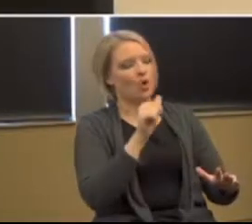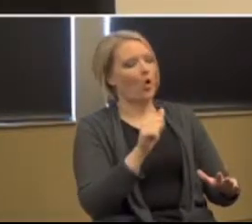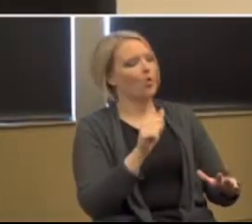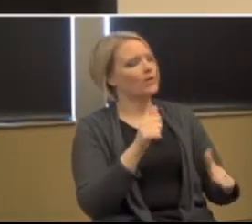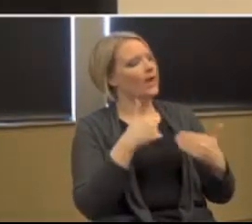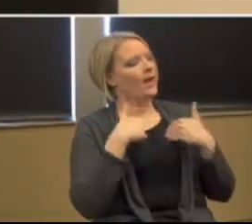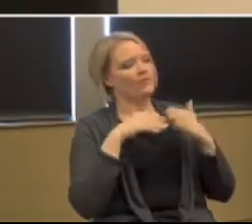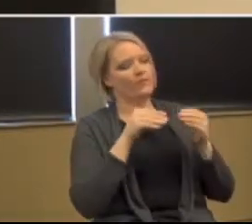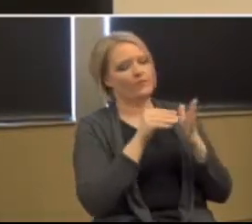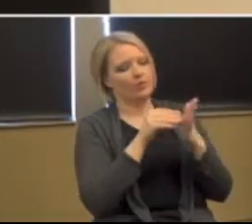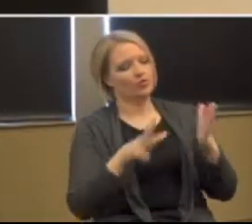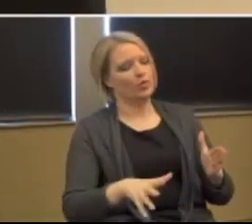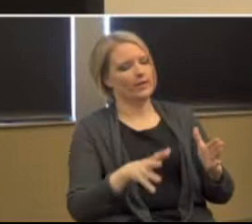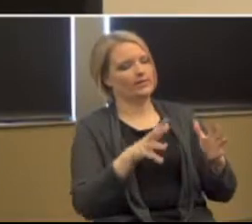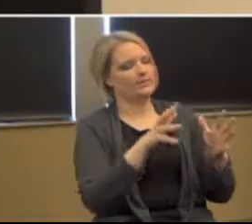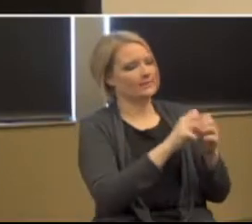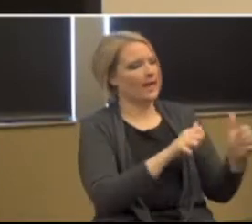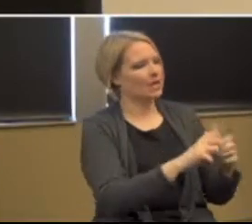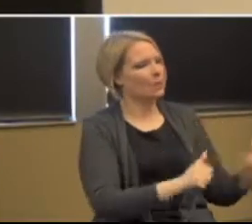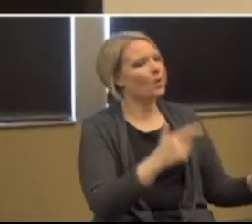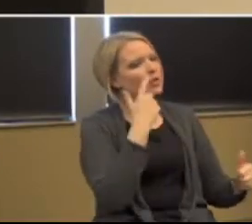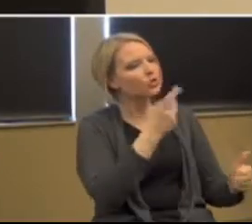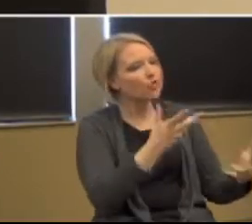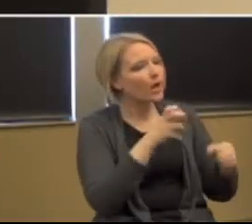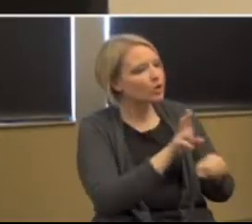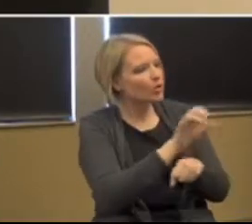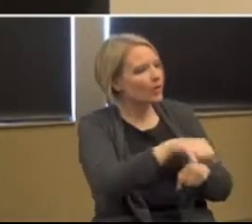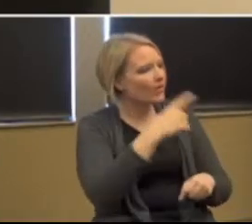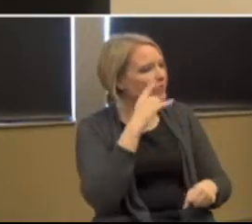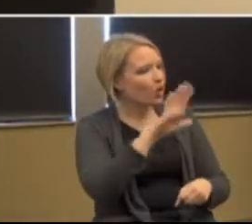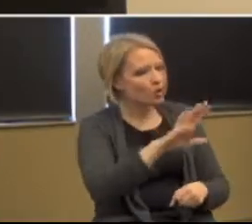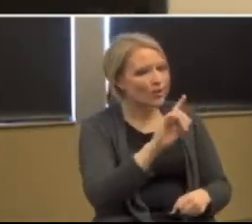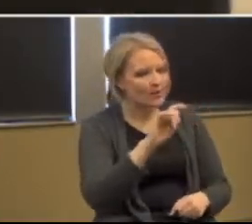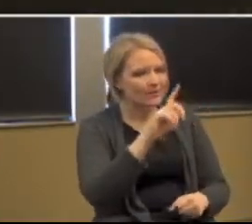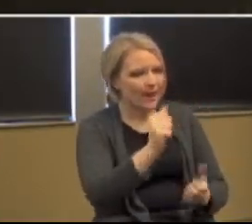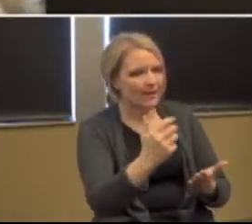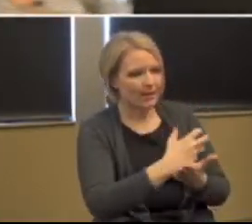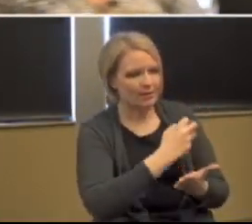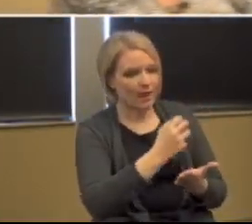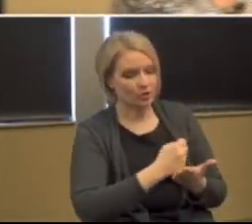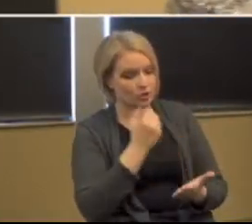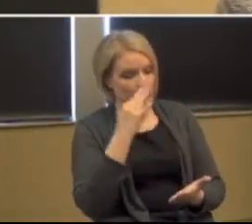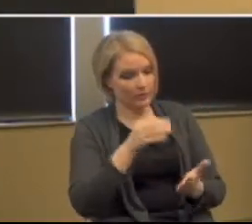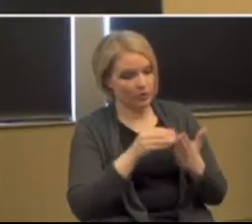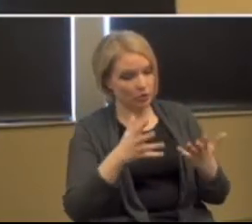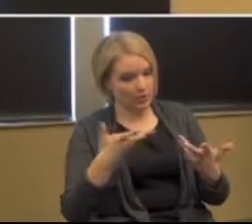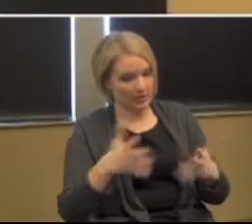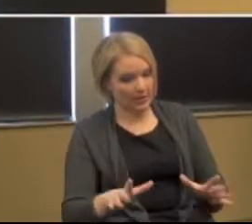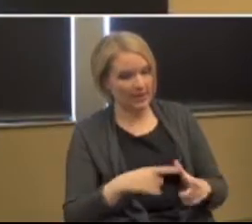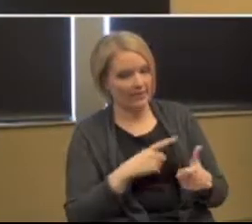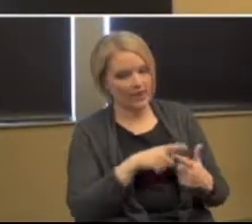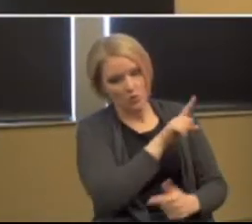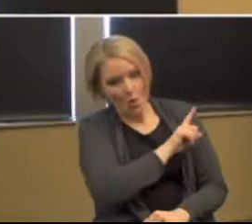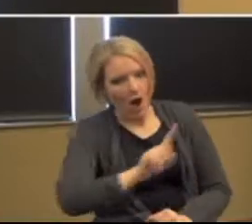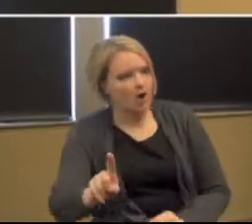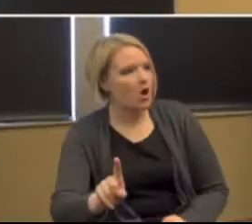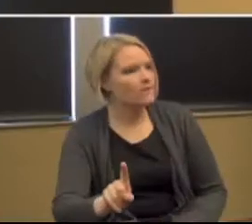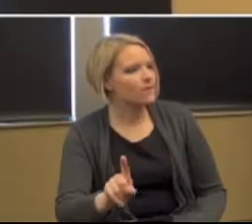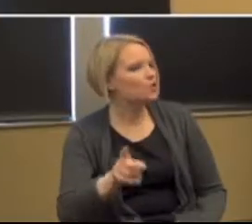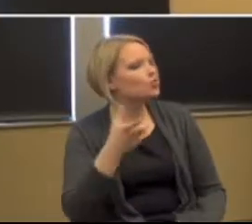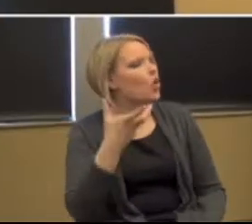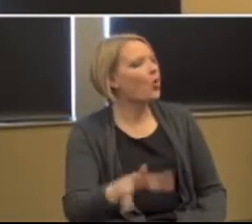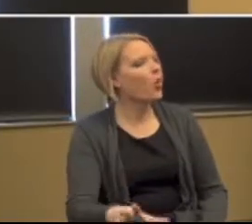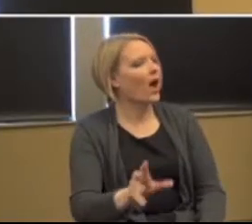them apart so that you can use that for your data. And you also don't want the student, so if they complete it and you walk over right away, you don't want the